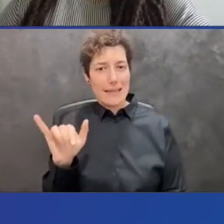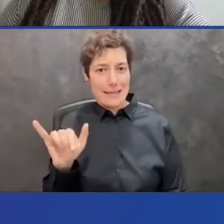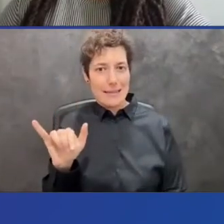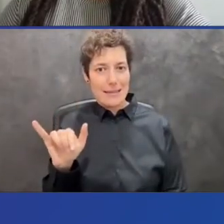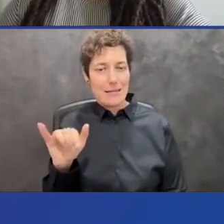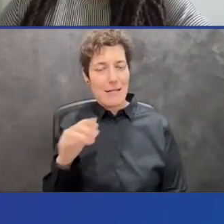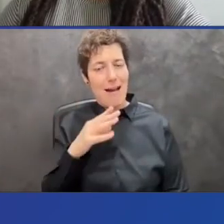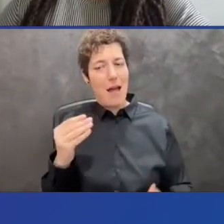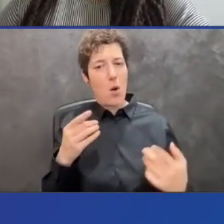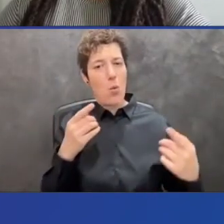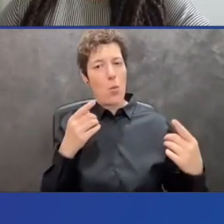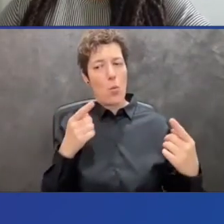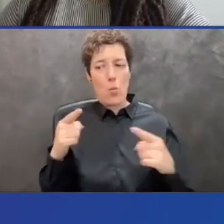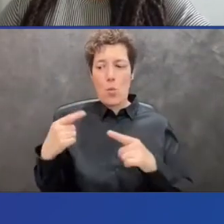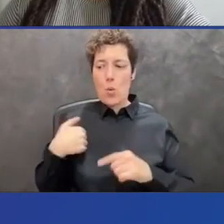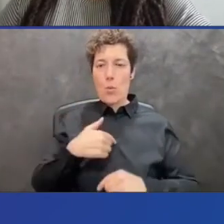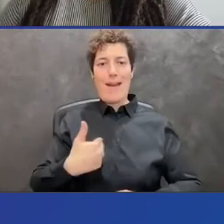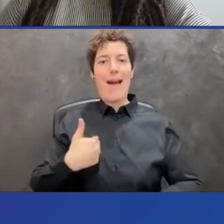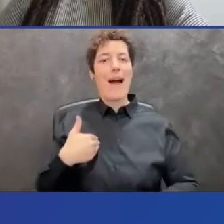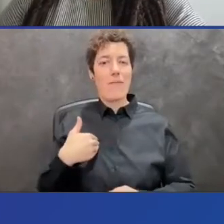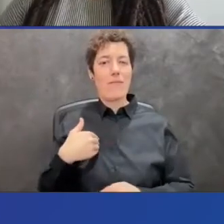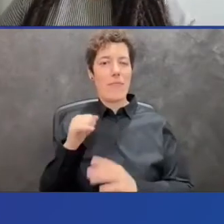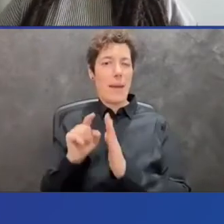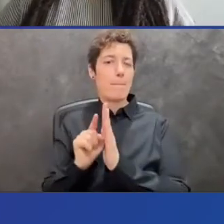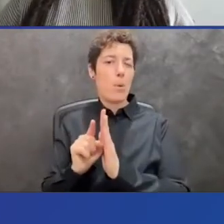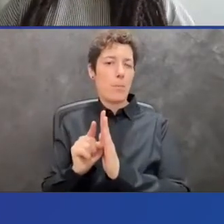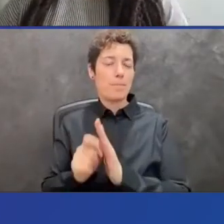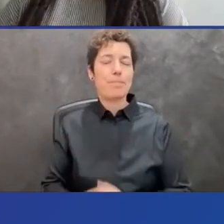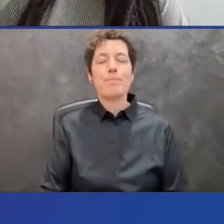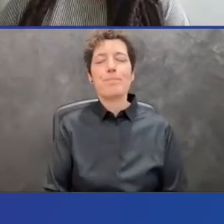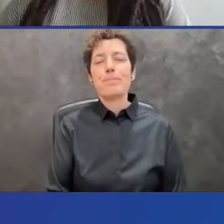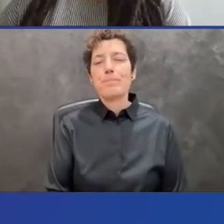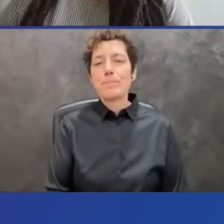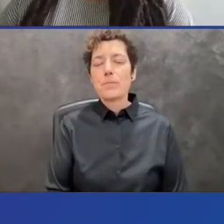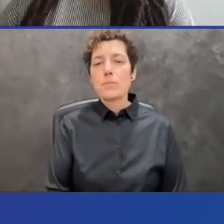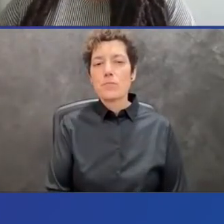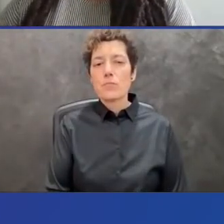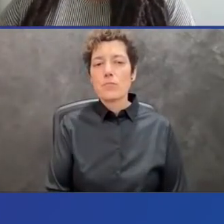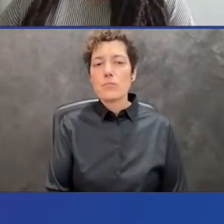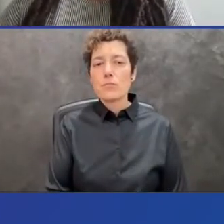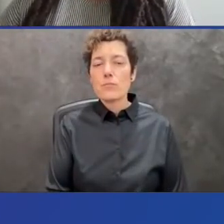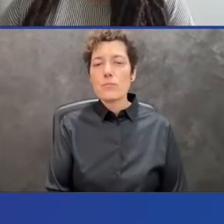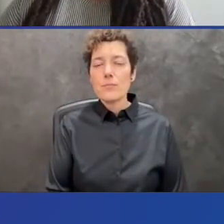in any given moment. So my offering would be